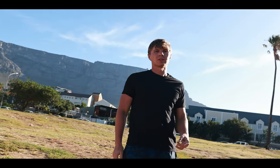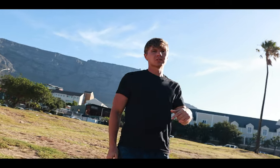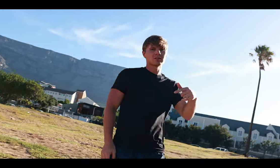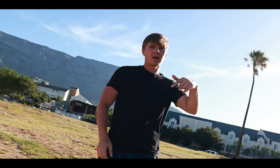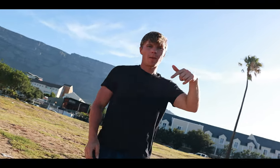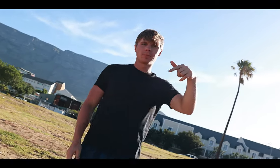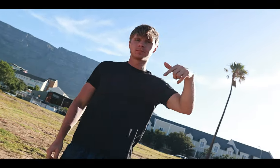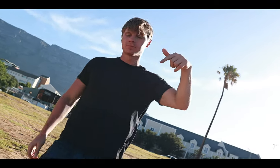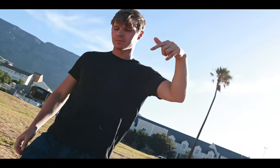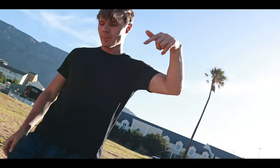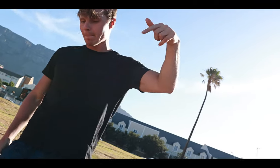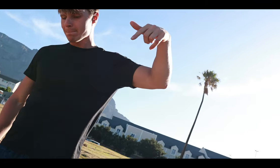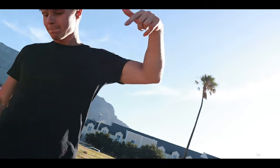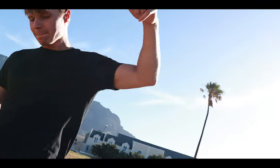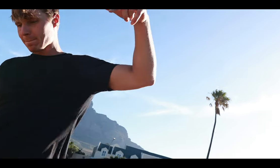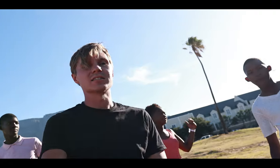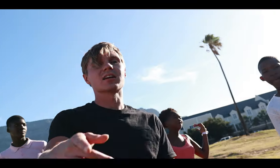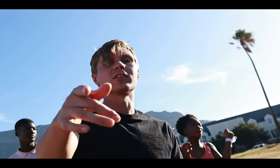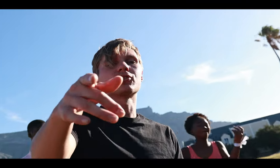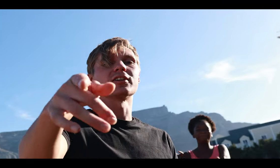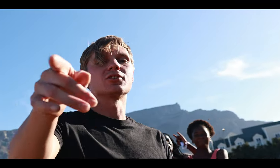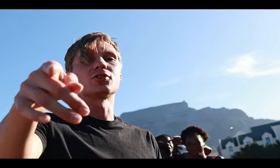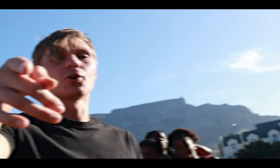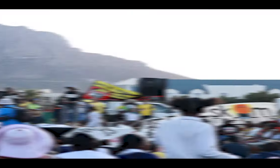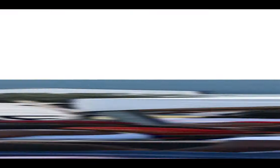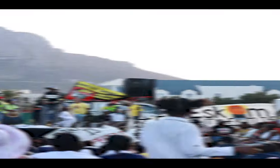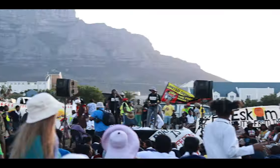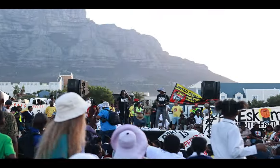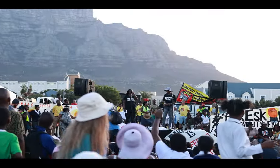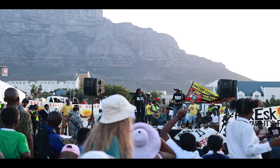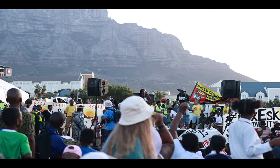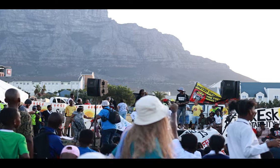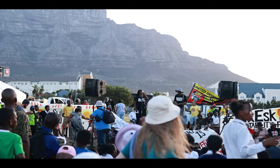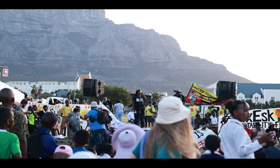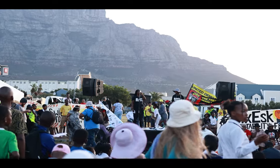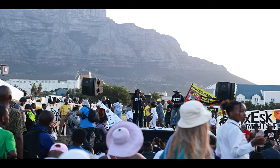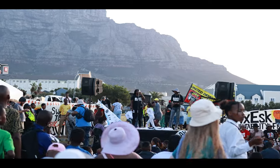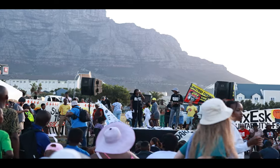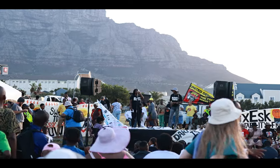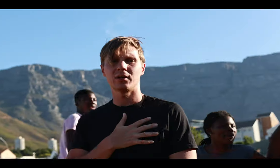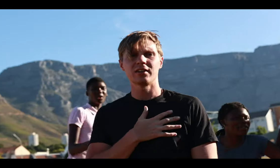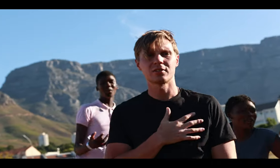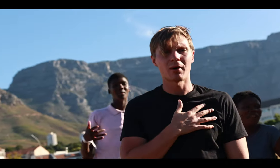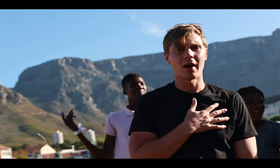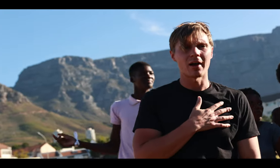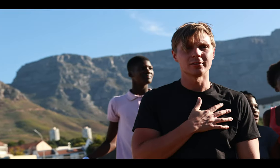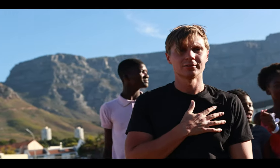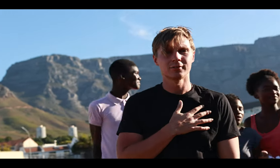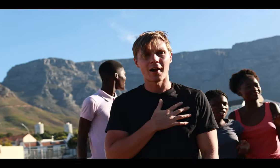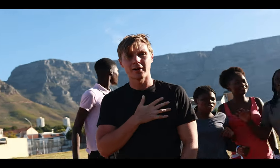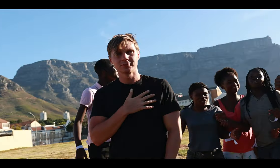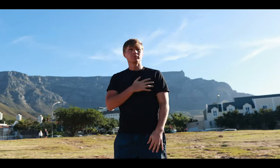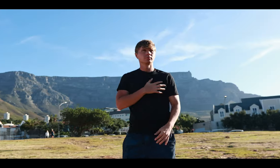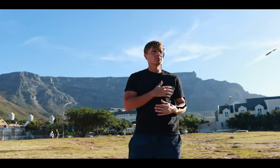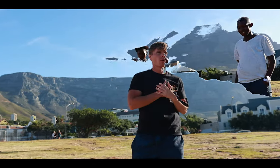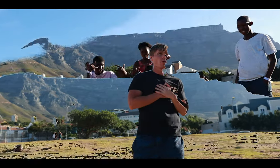Cause now is the time. This country is yours, but also it is